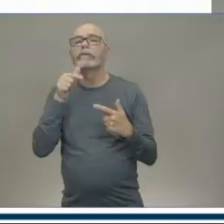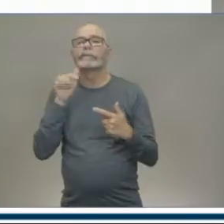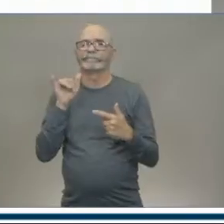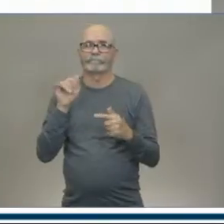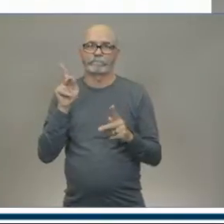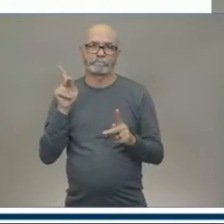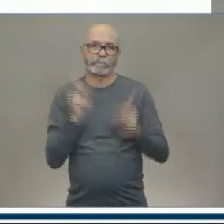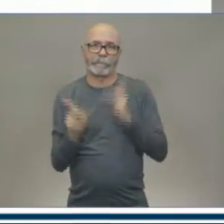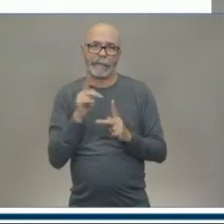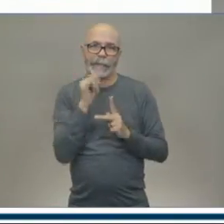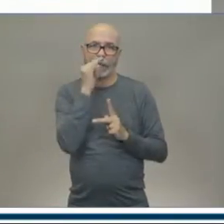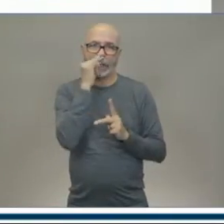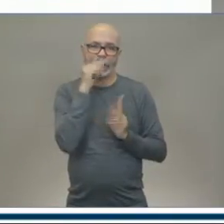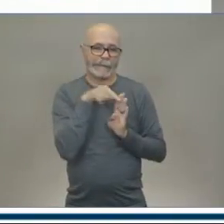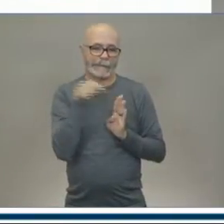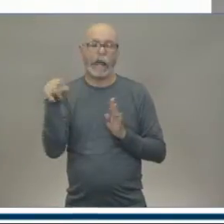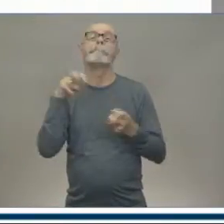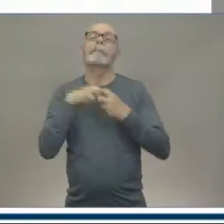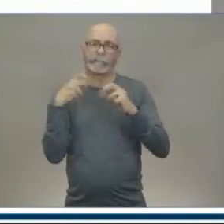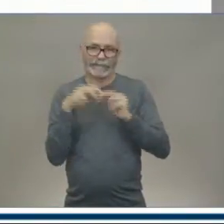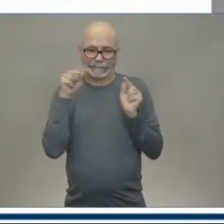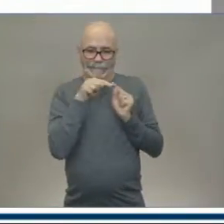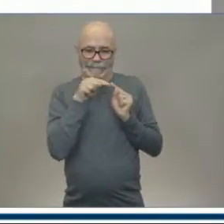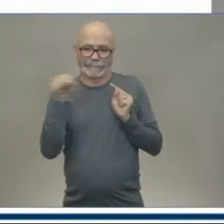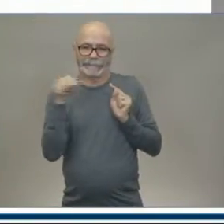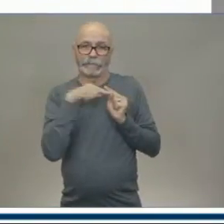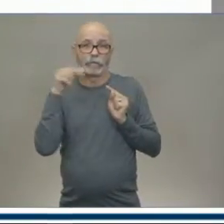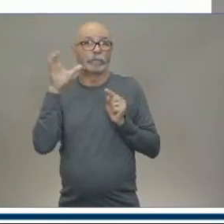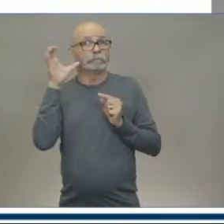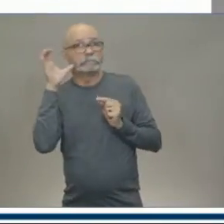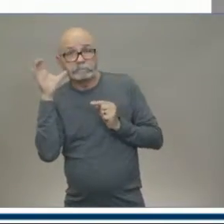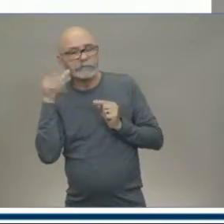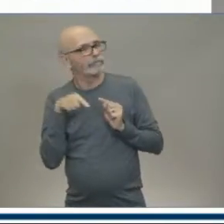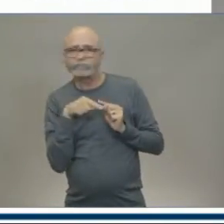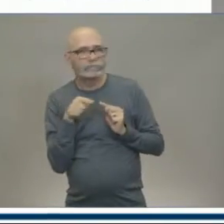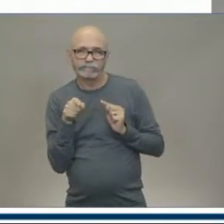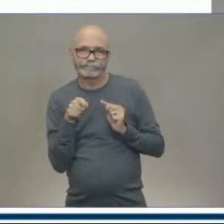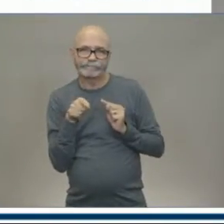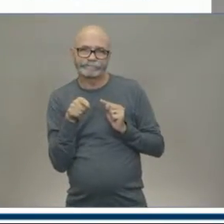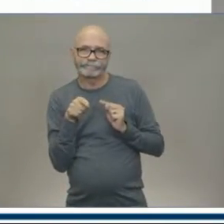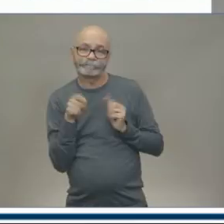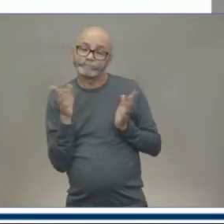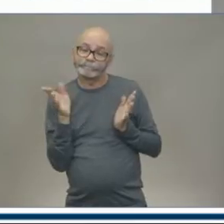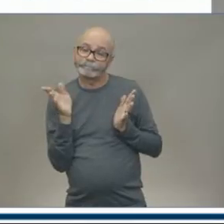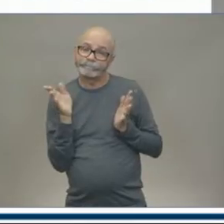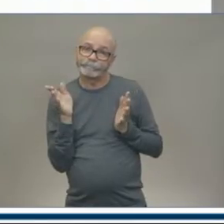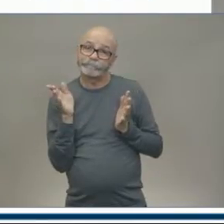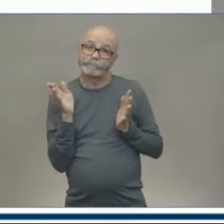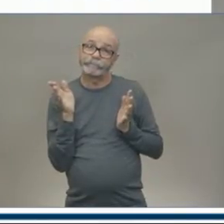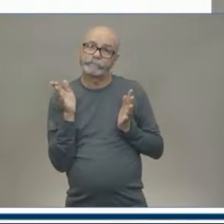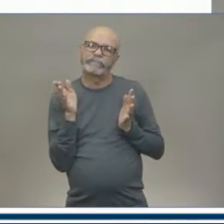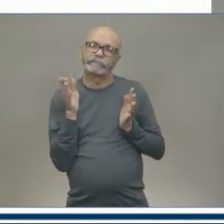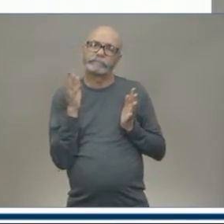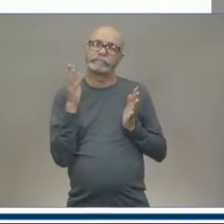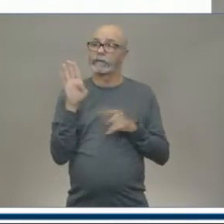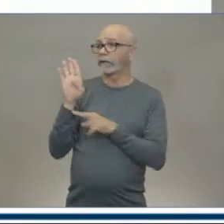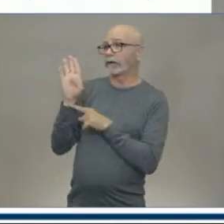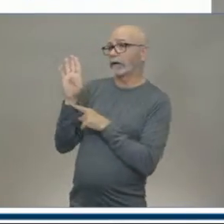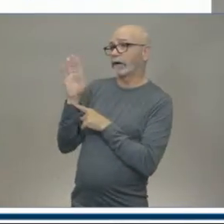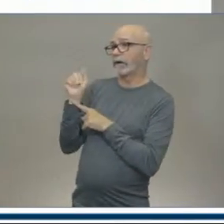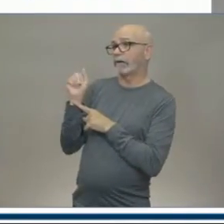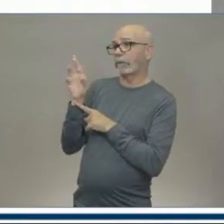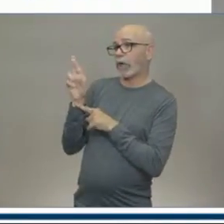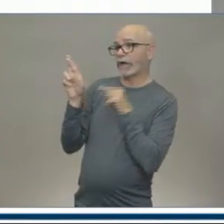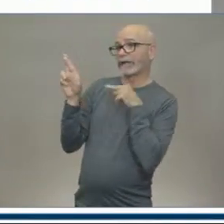challenge. When we looked at that, bars were, everybody's